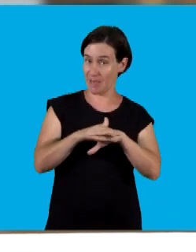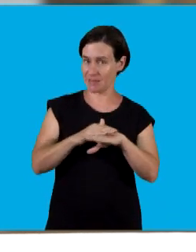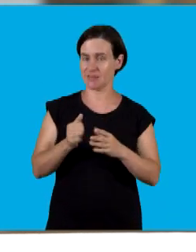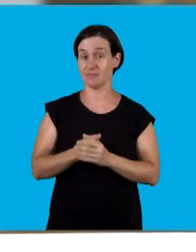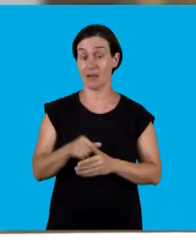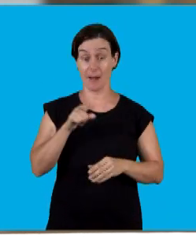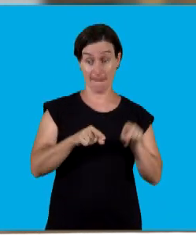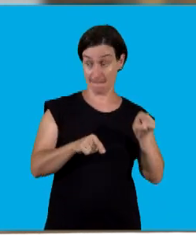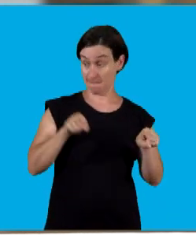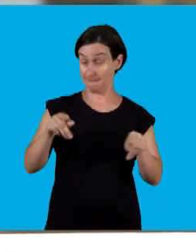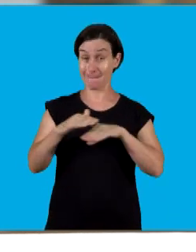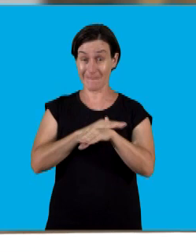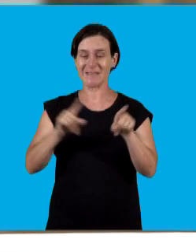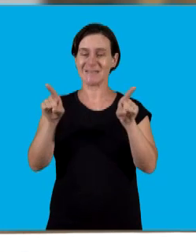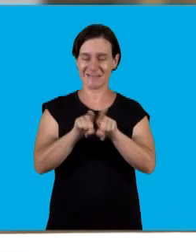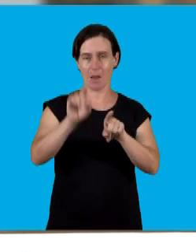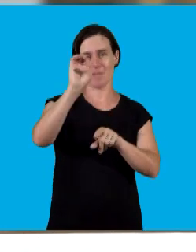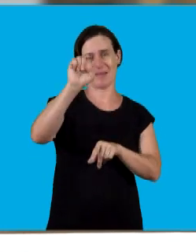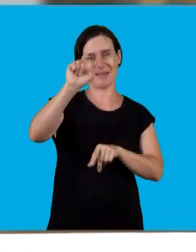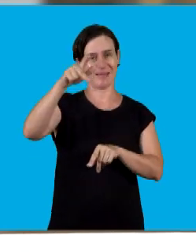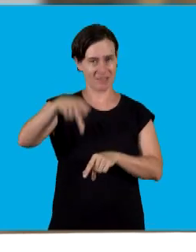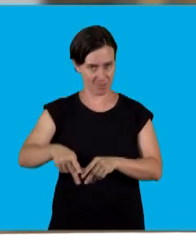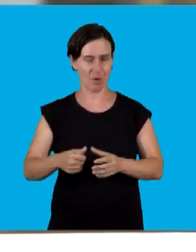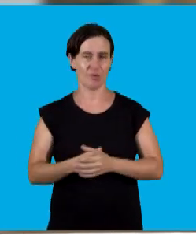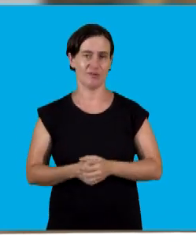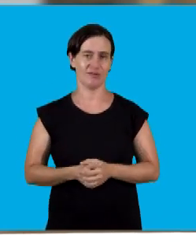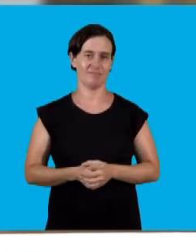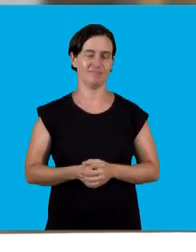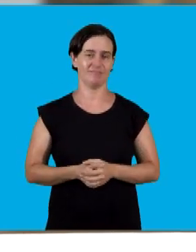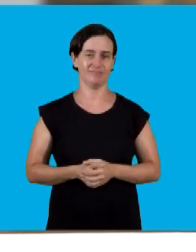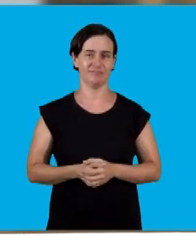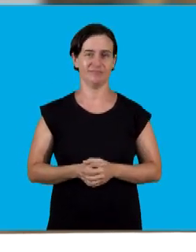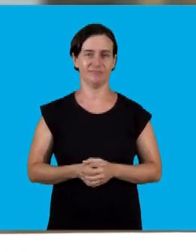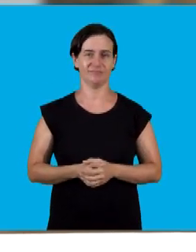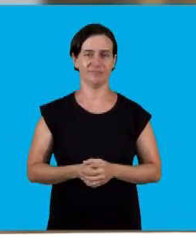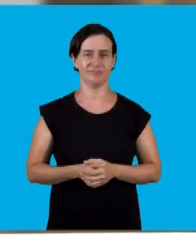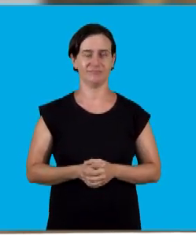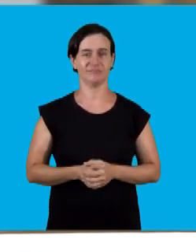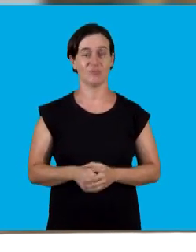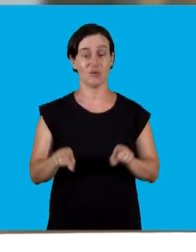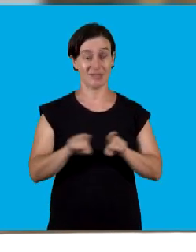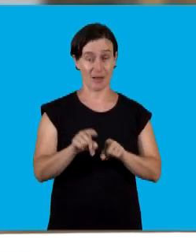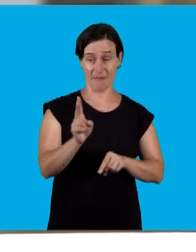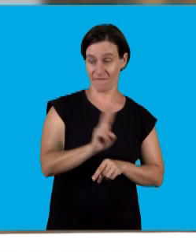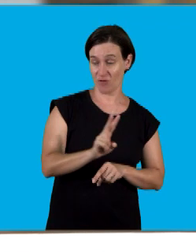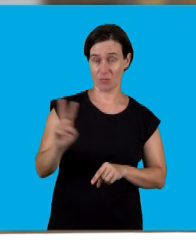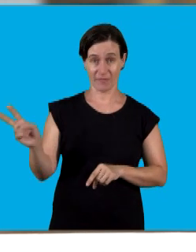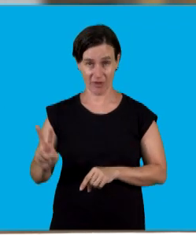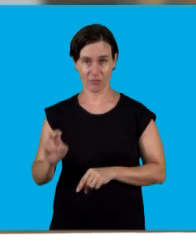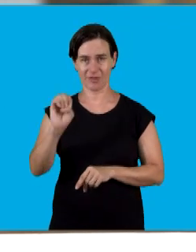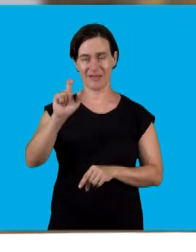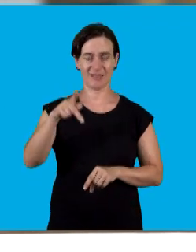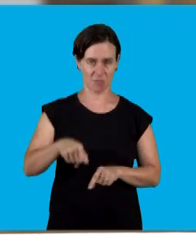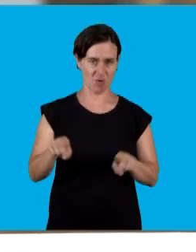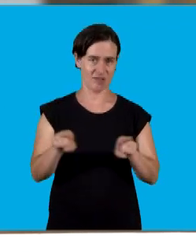have the same exponent. They do have the same variable as a base, and those bases have the same exponent. So what